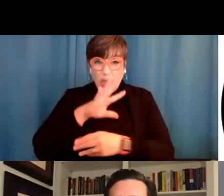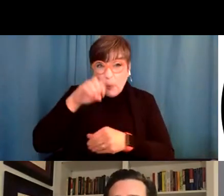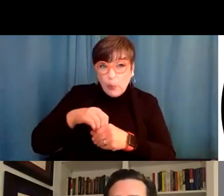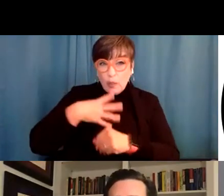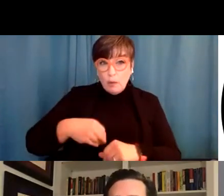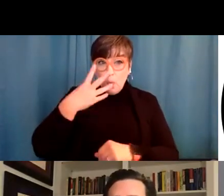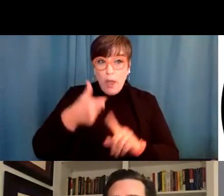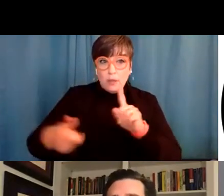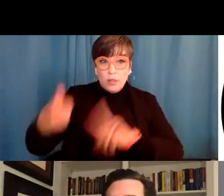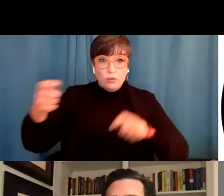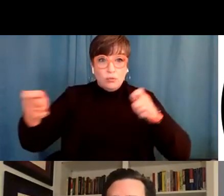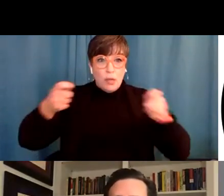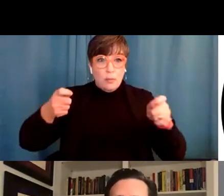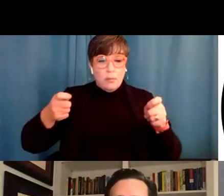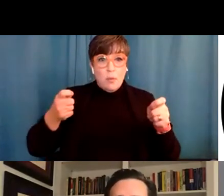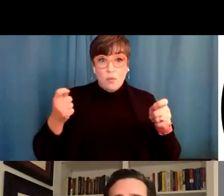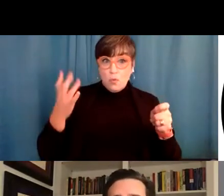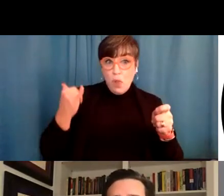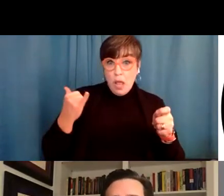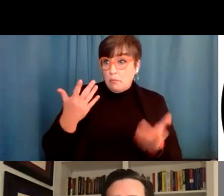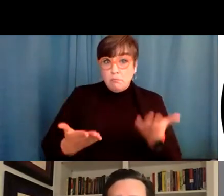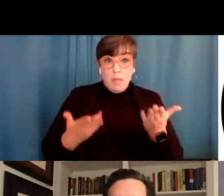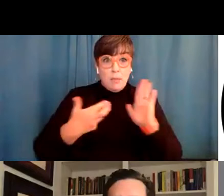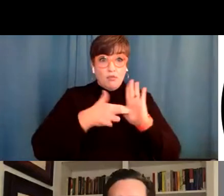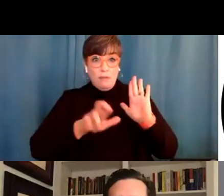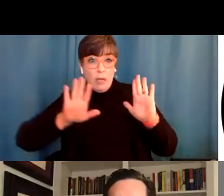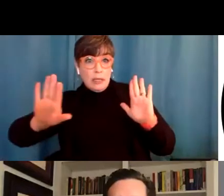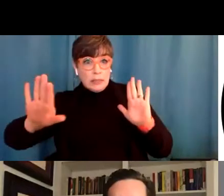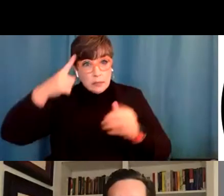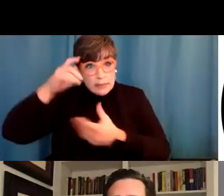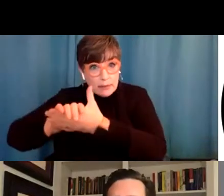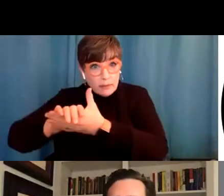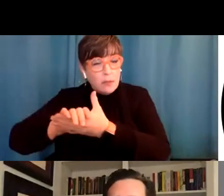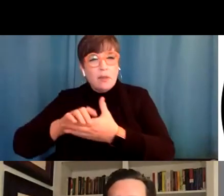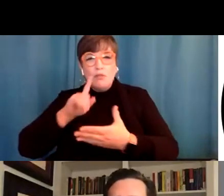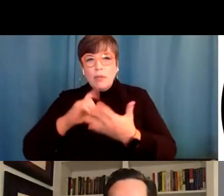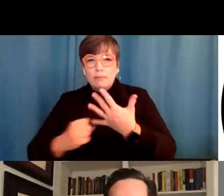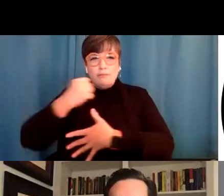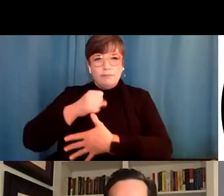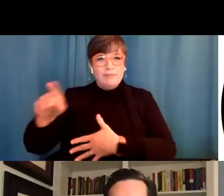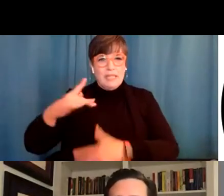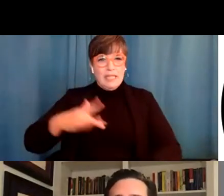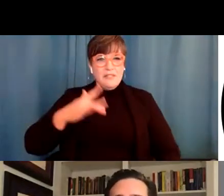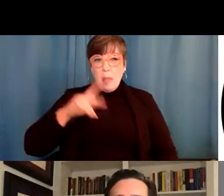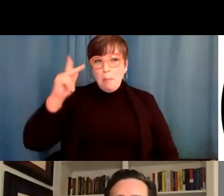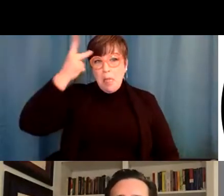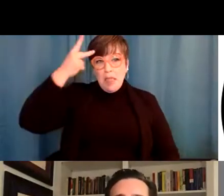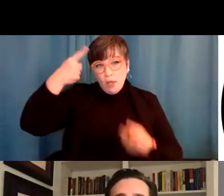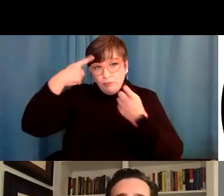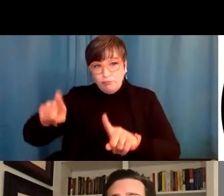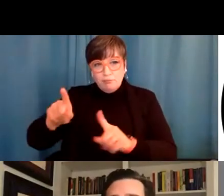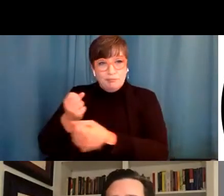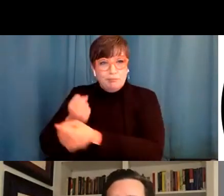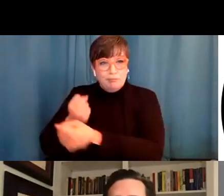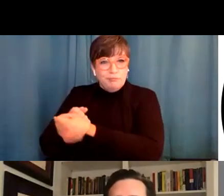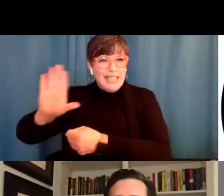it might reflect his own personal views, but mainly because he believed it was politically expedient to him. And in